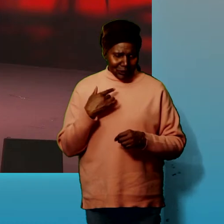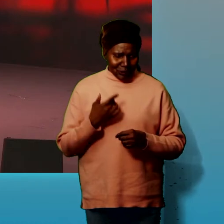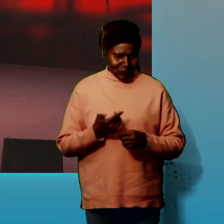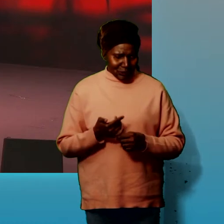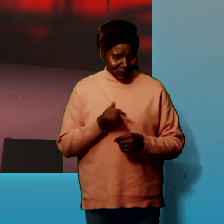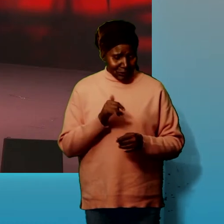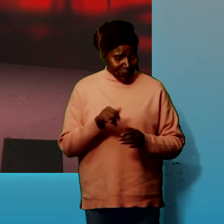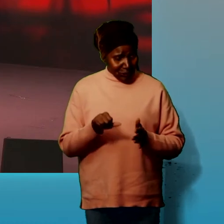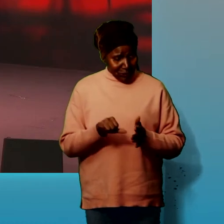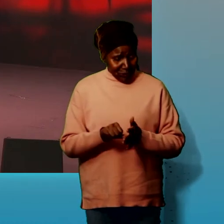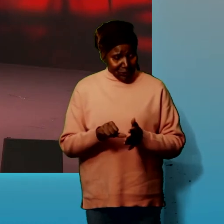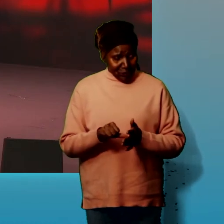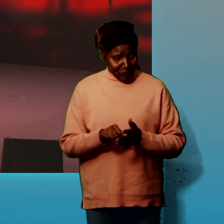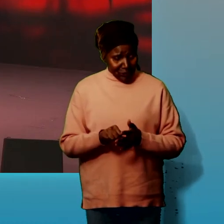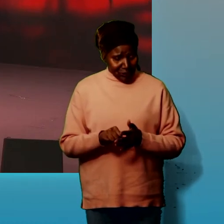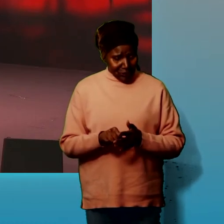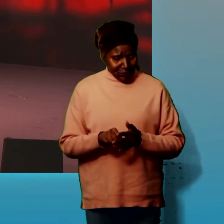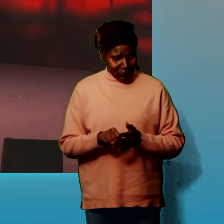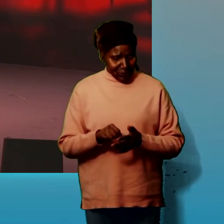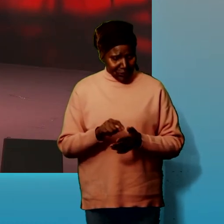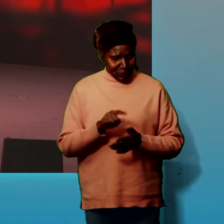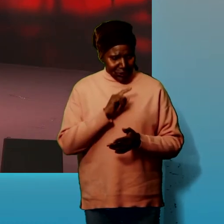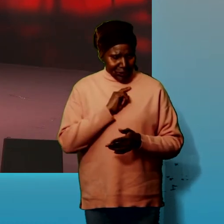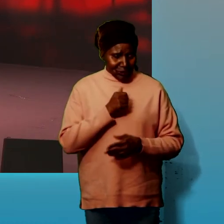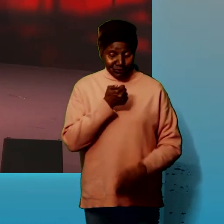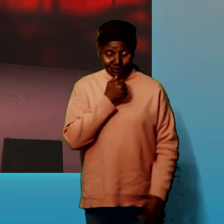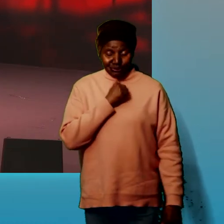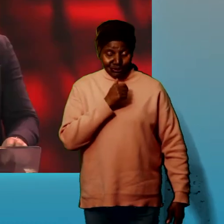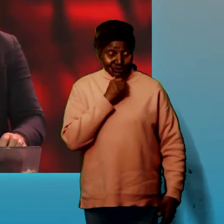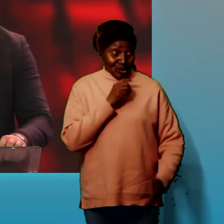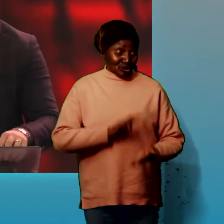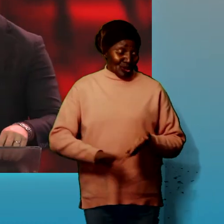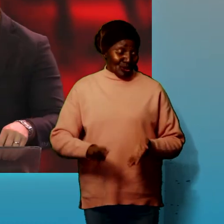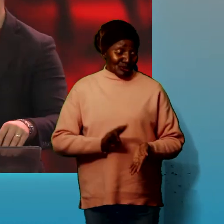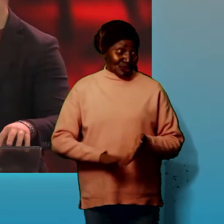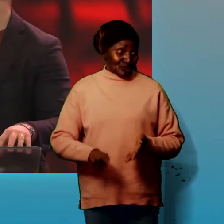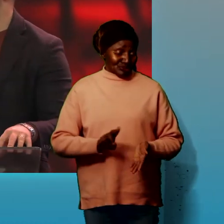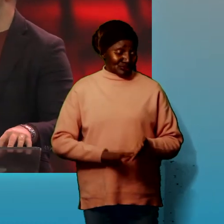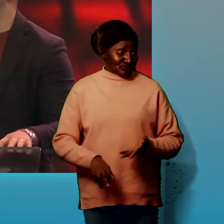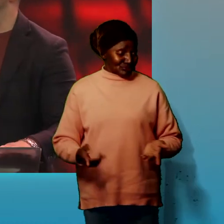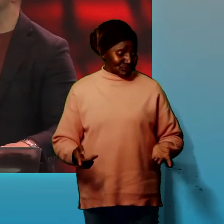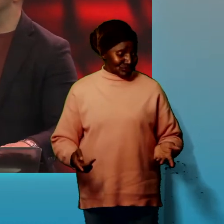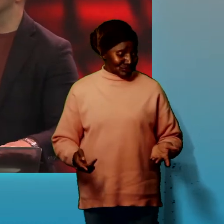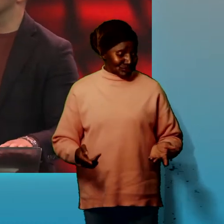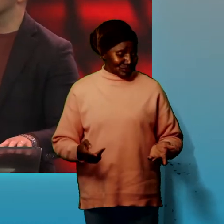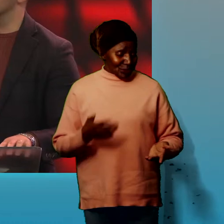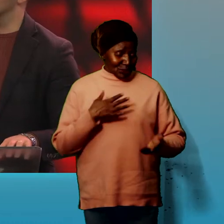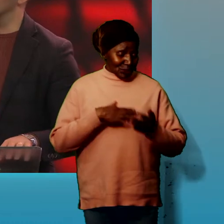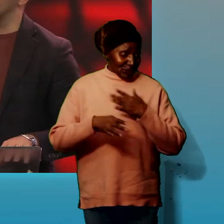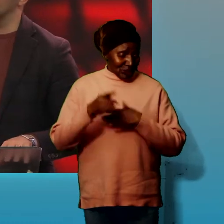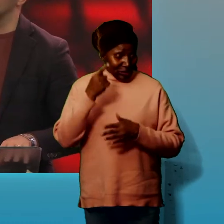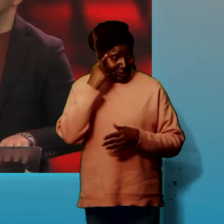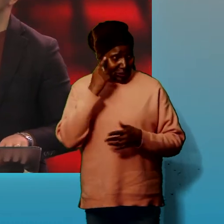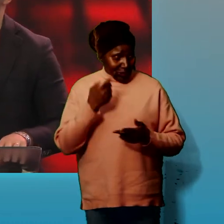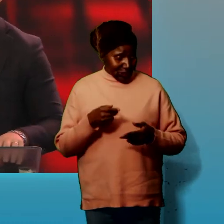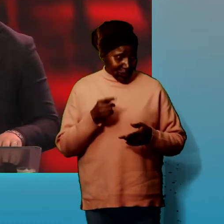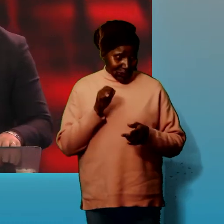be difficult because we've got so used to behaving and thinking and operating a certain